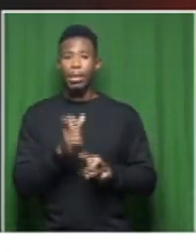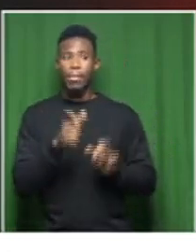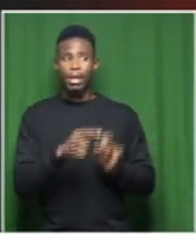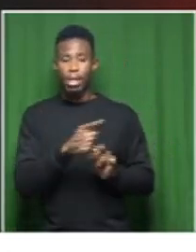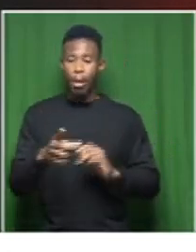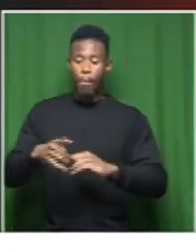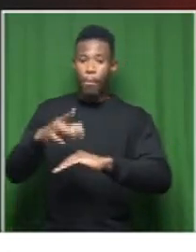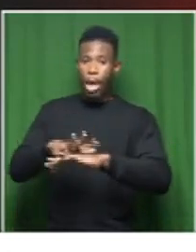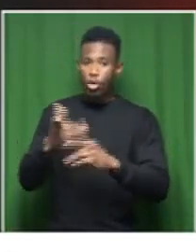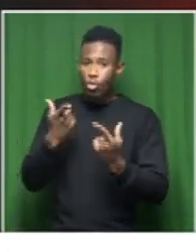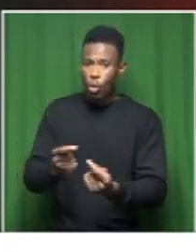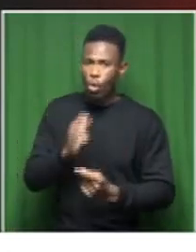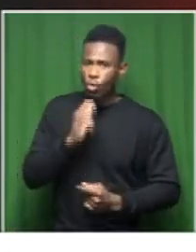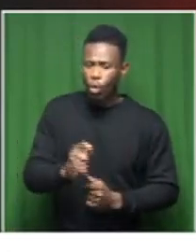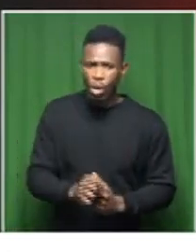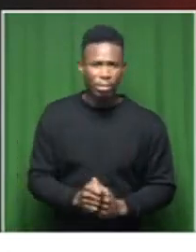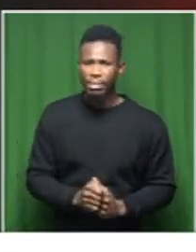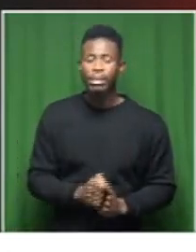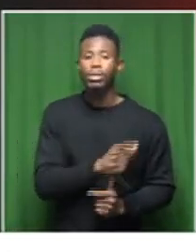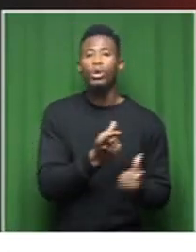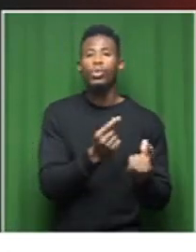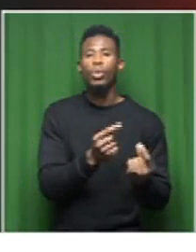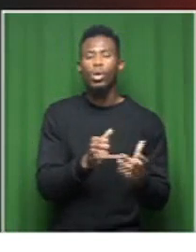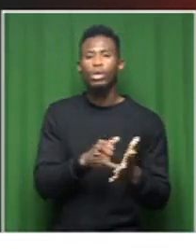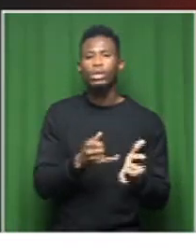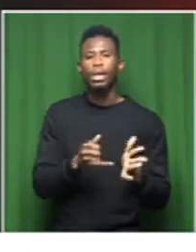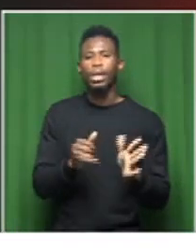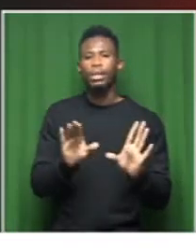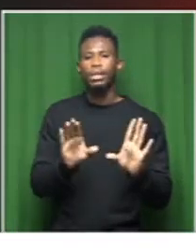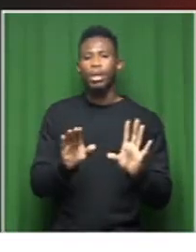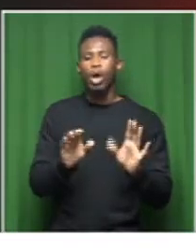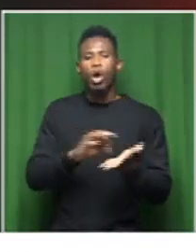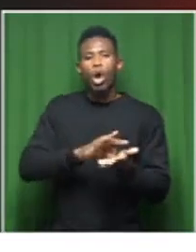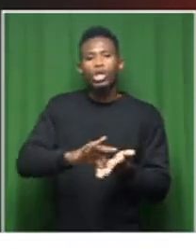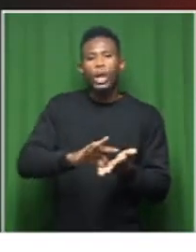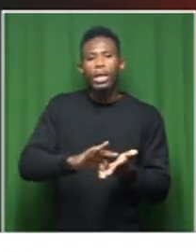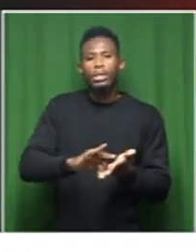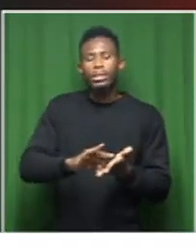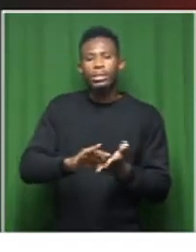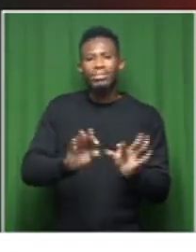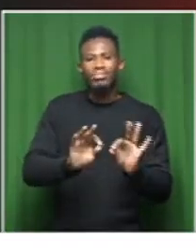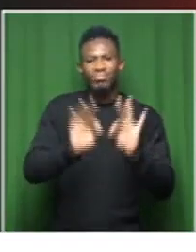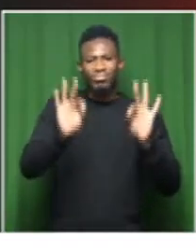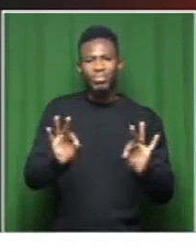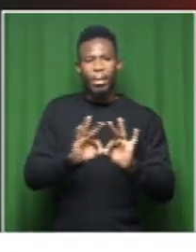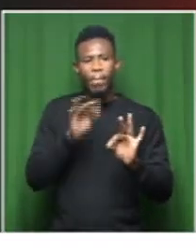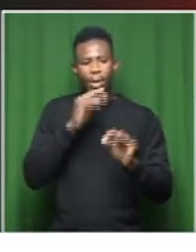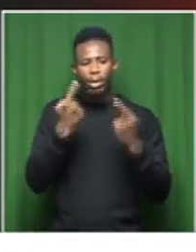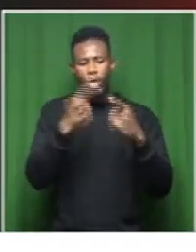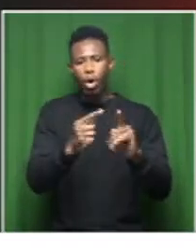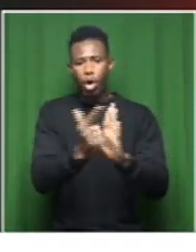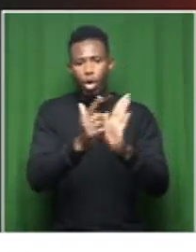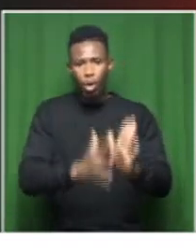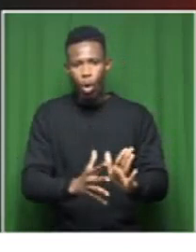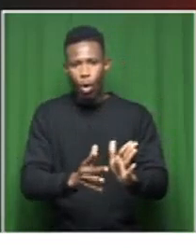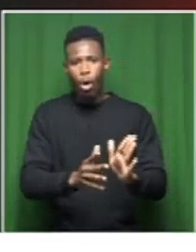get married. They just bring a notarial contract. You know, a contract where you go to a lawyer,